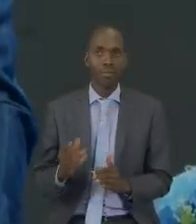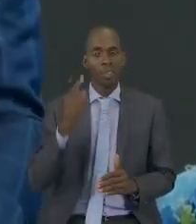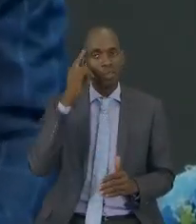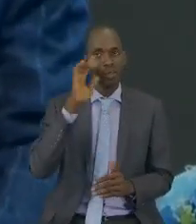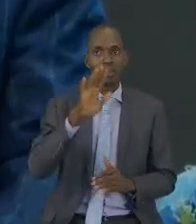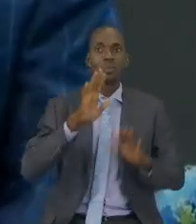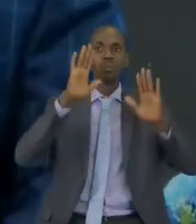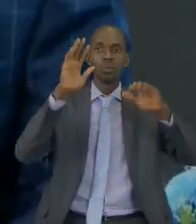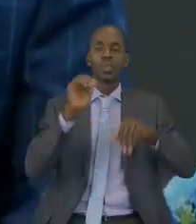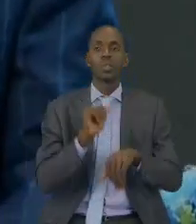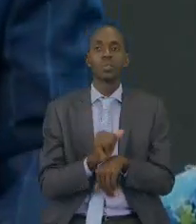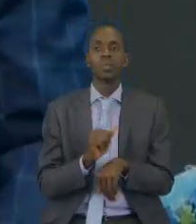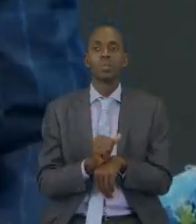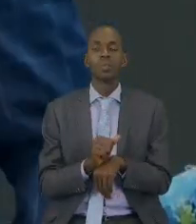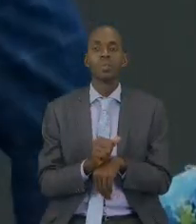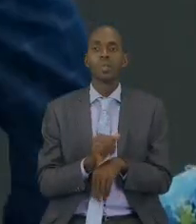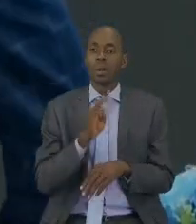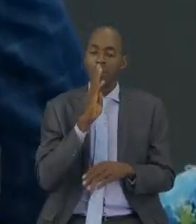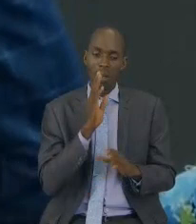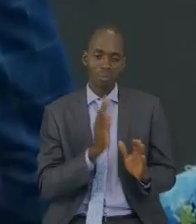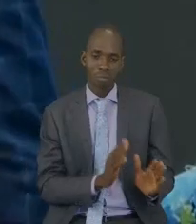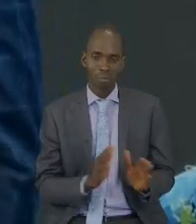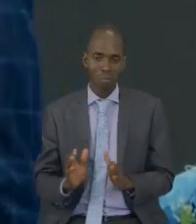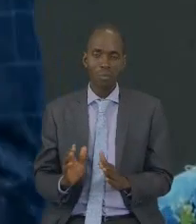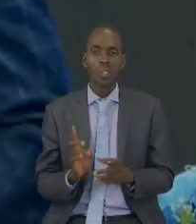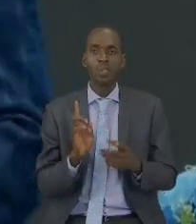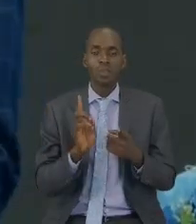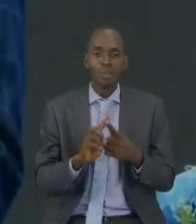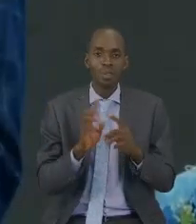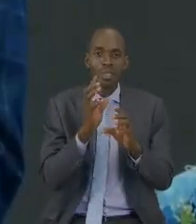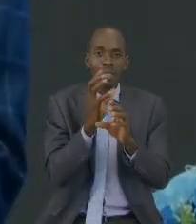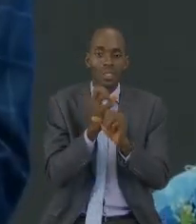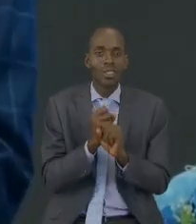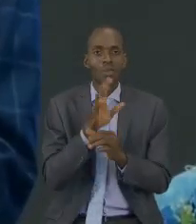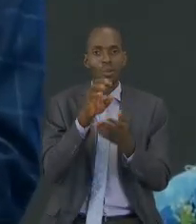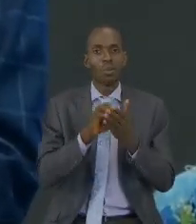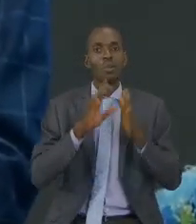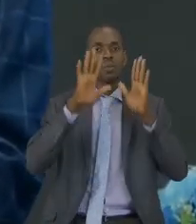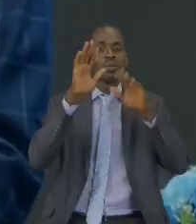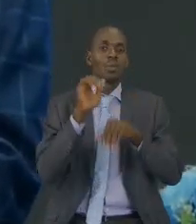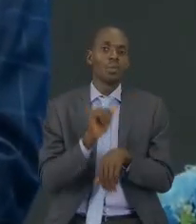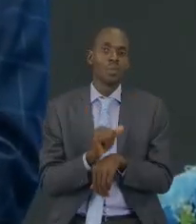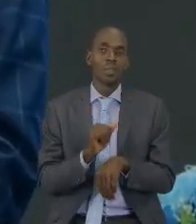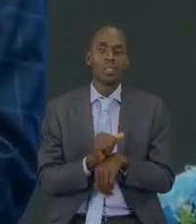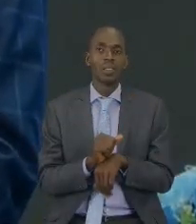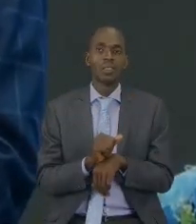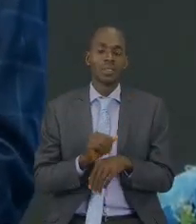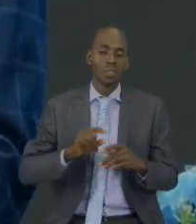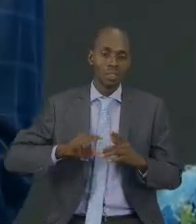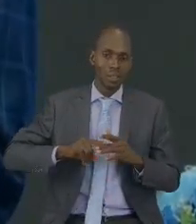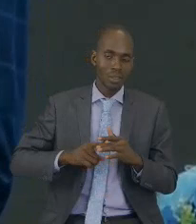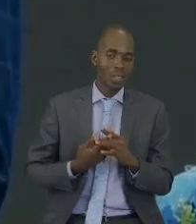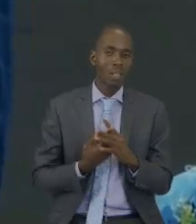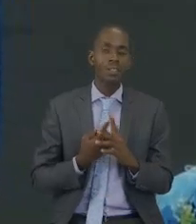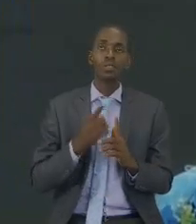miracle. Get ready to catch your miracle. Start telling the problem in